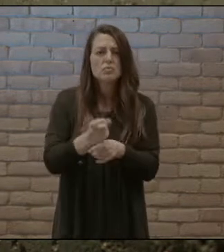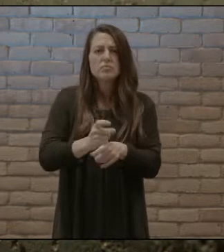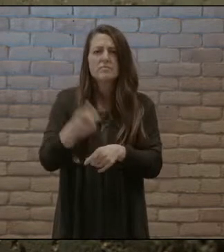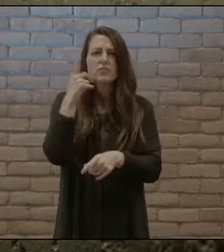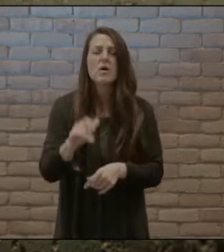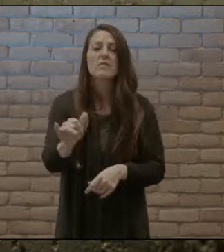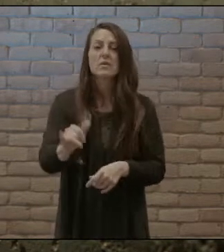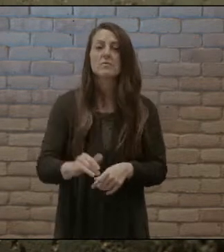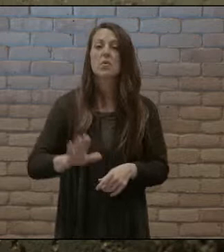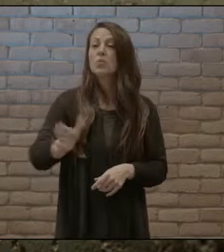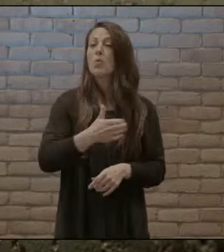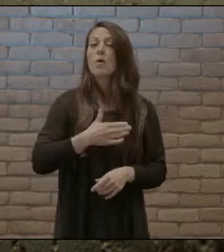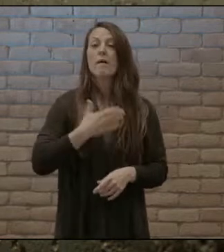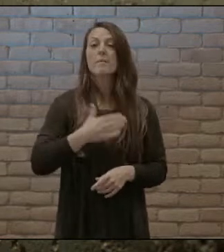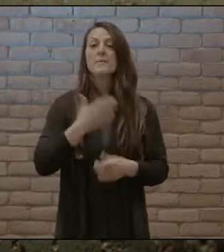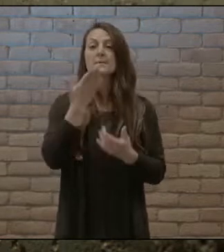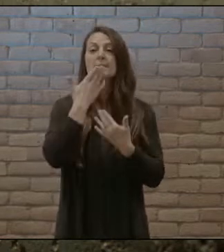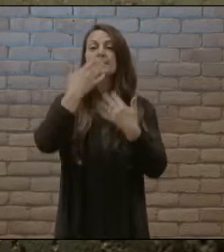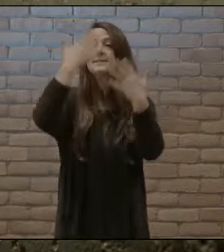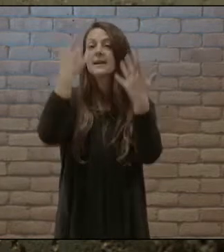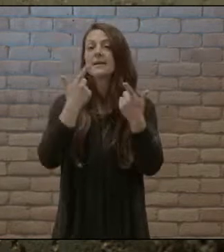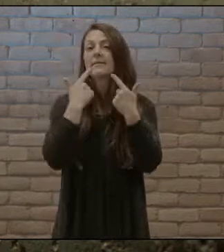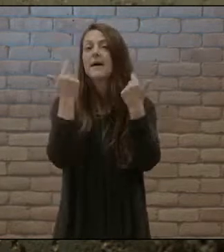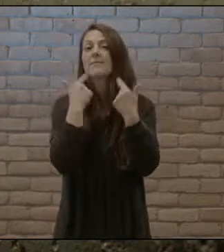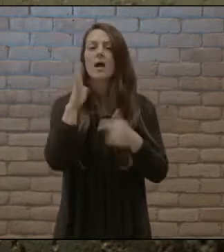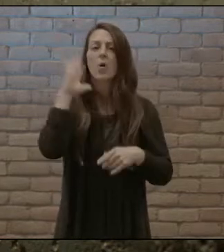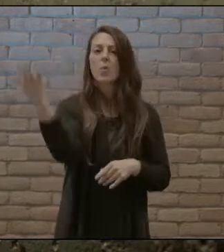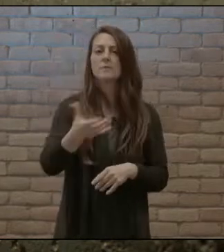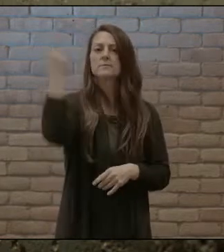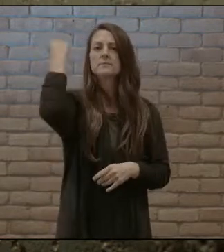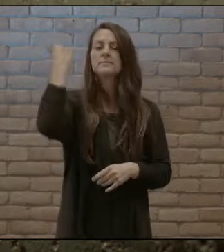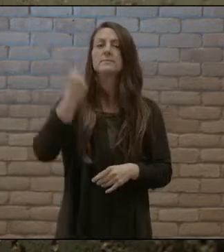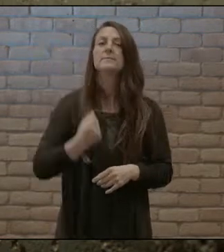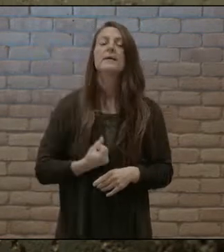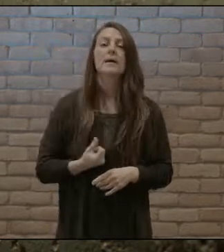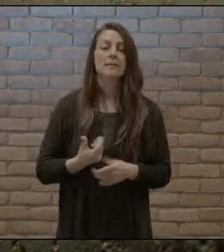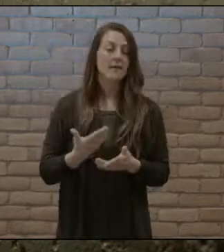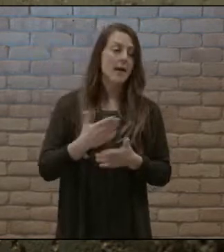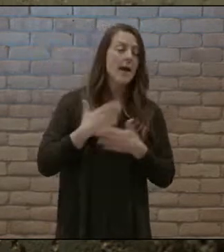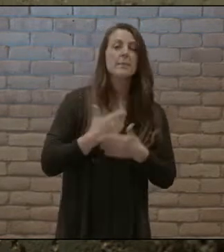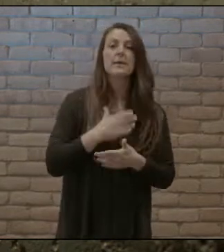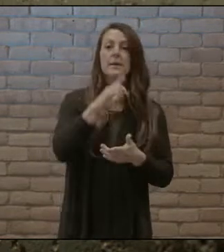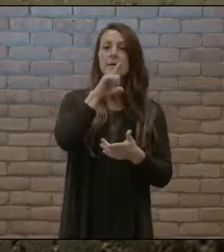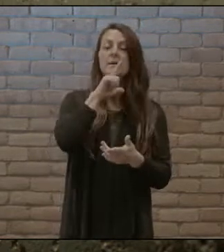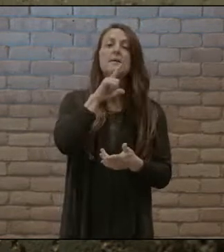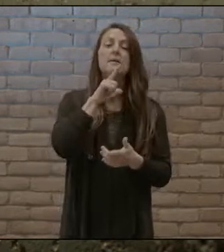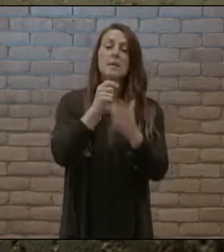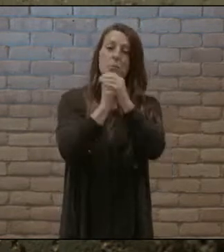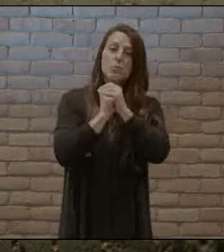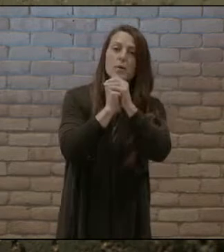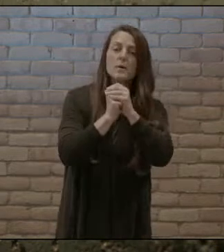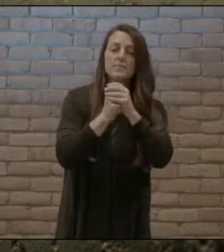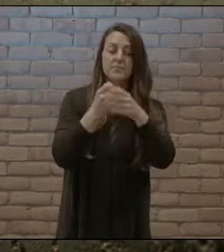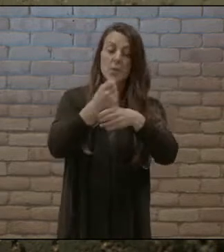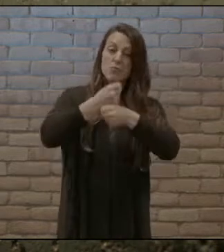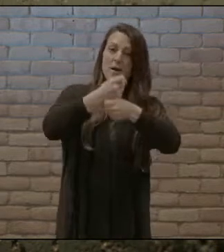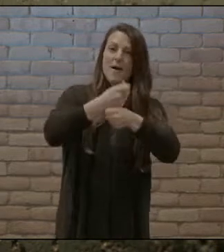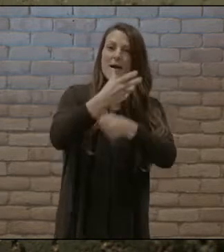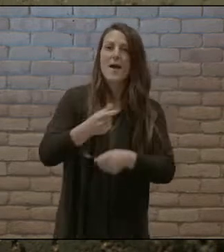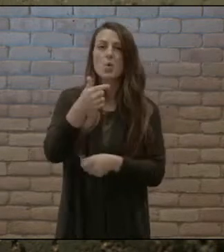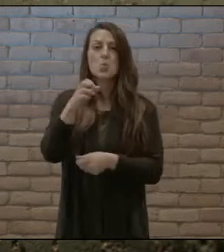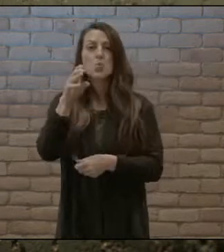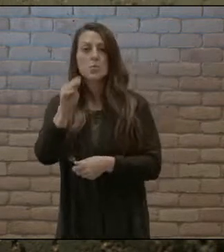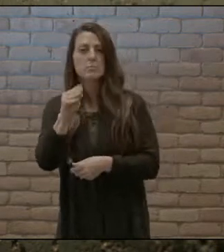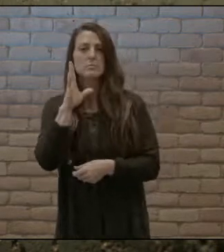take away your happy singing and laughter. The joyful voices of bridegrooms and brides will no longer be heard. Your millstones will